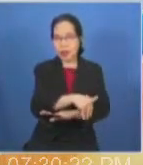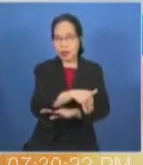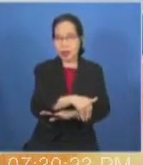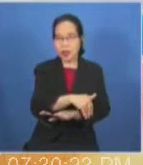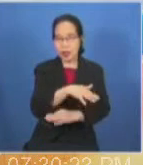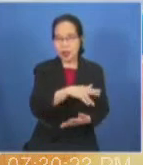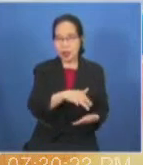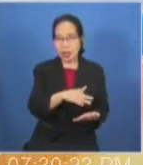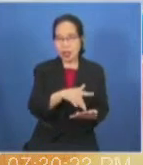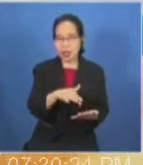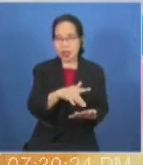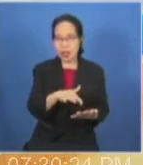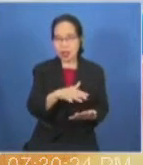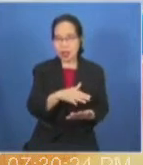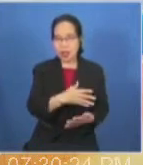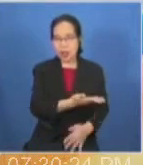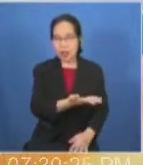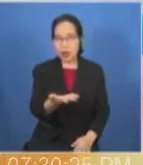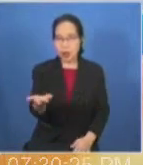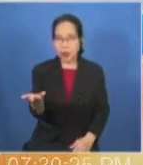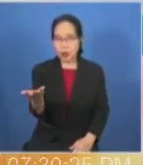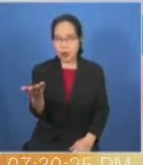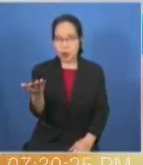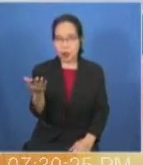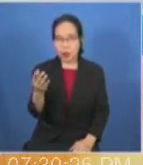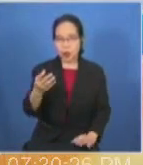7 o'clock in the evening, Philippine time.